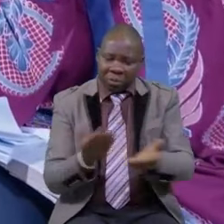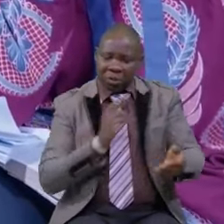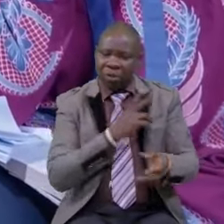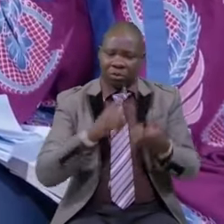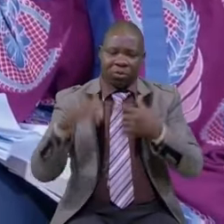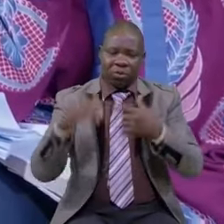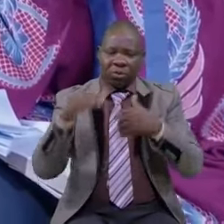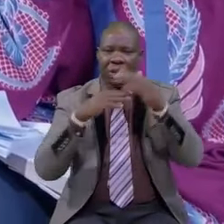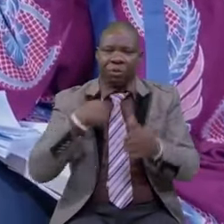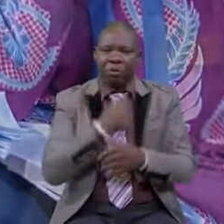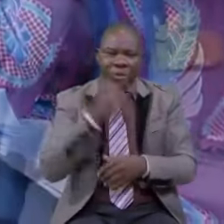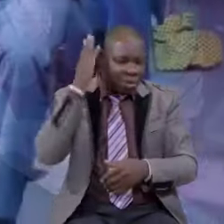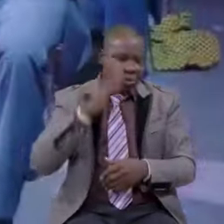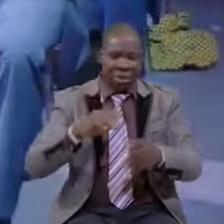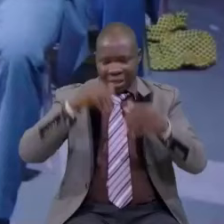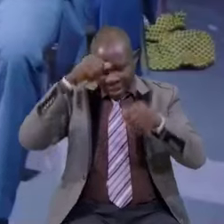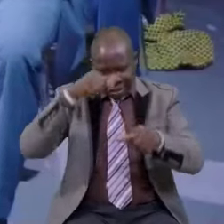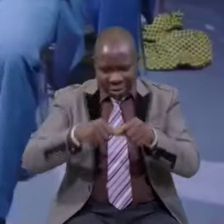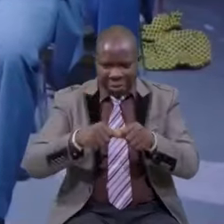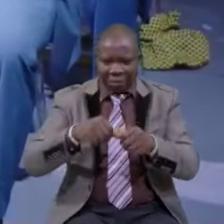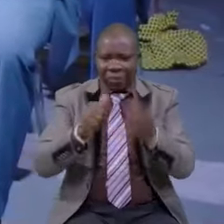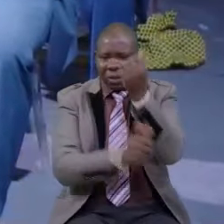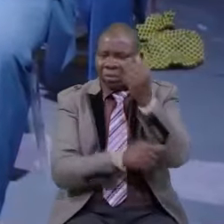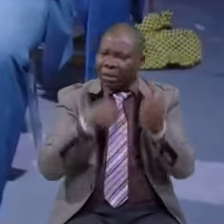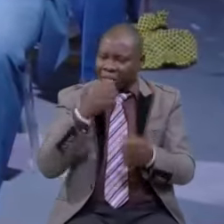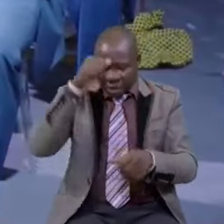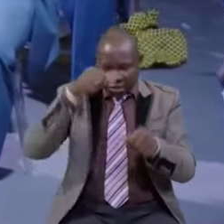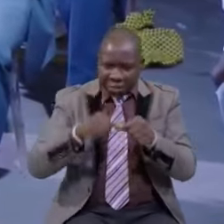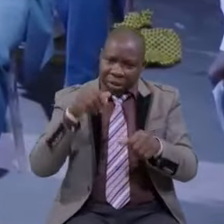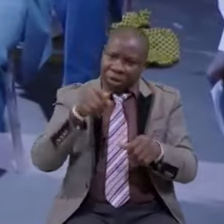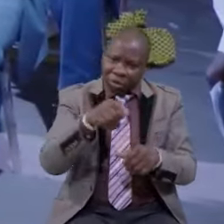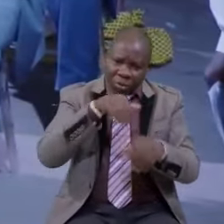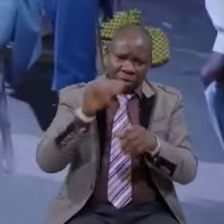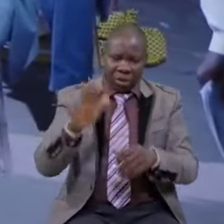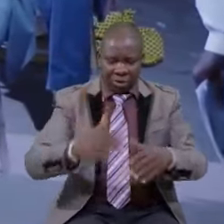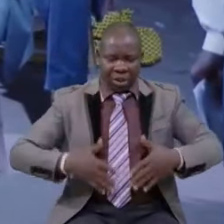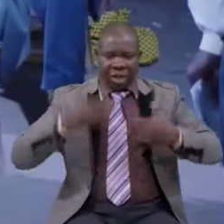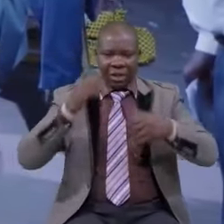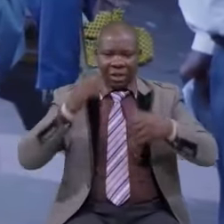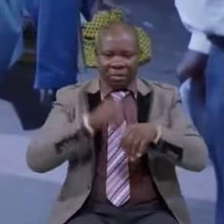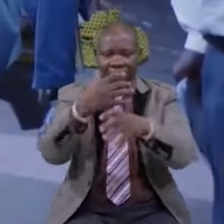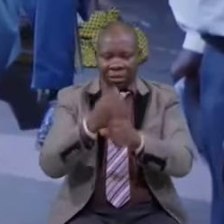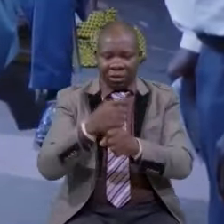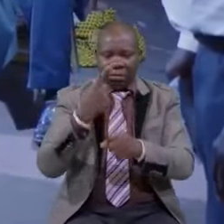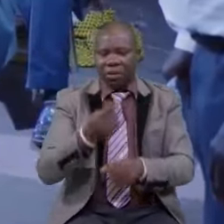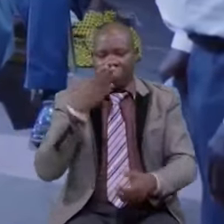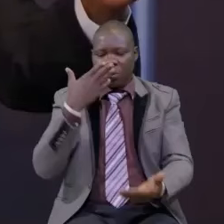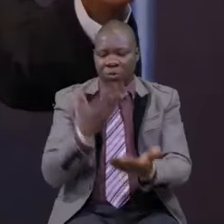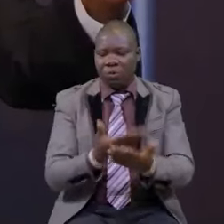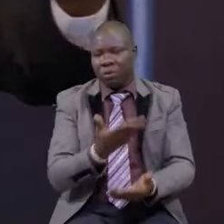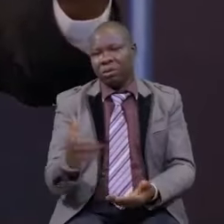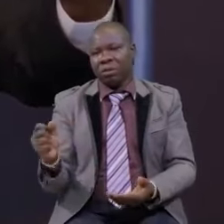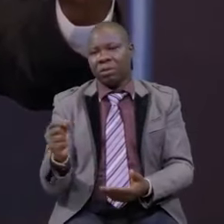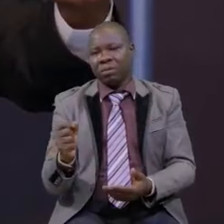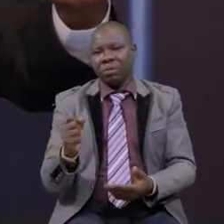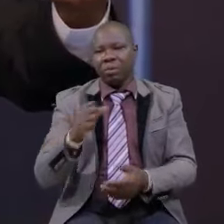said, remember that thou in thy lifetime received thy good things.